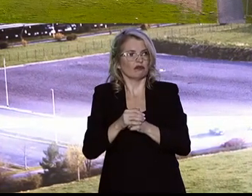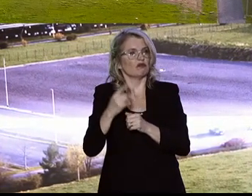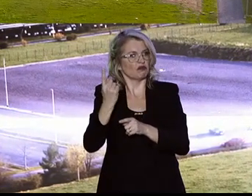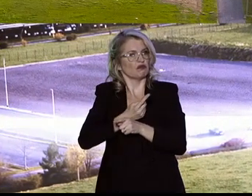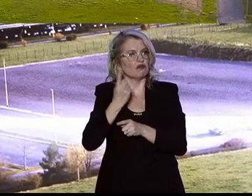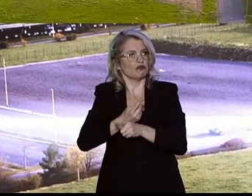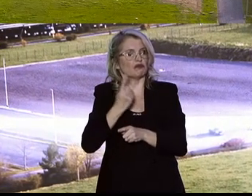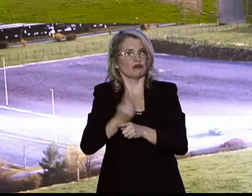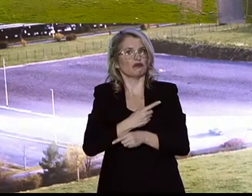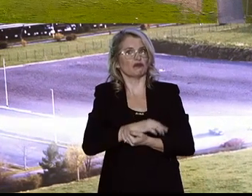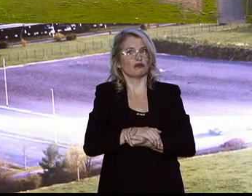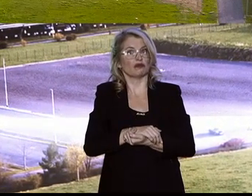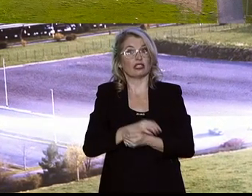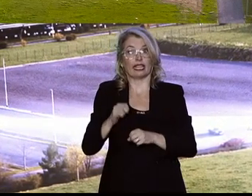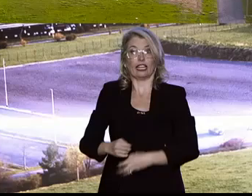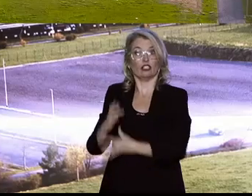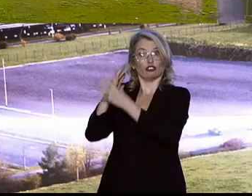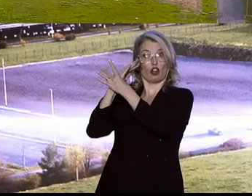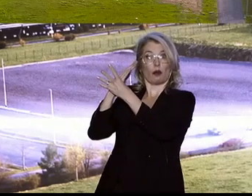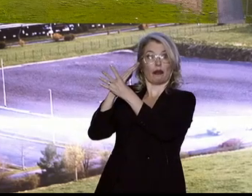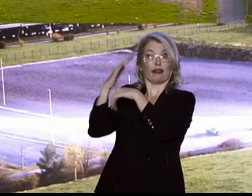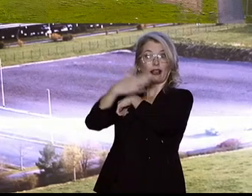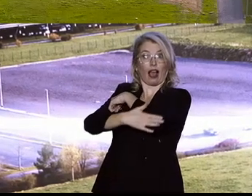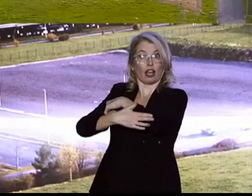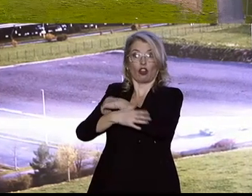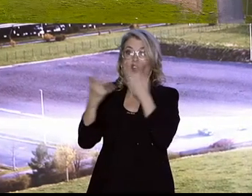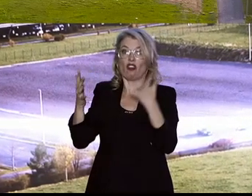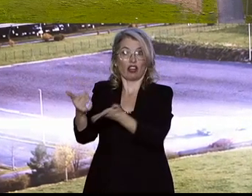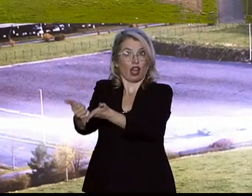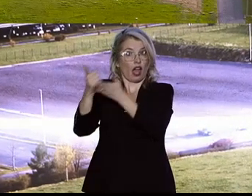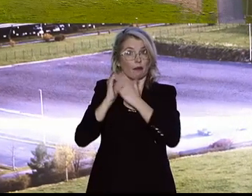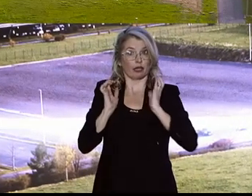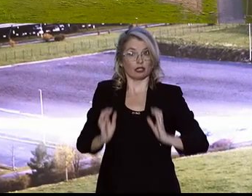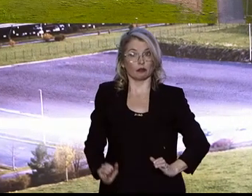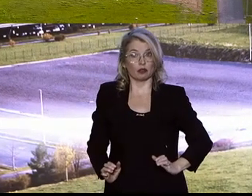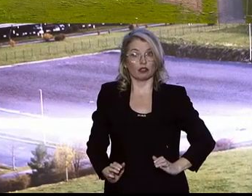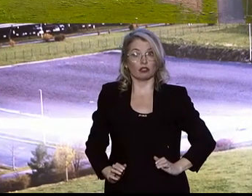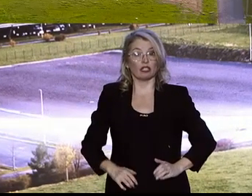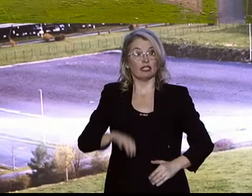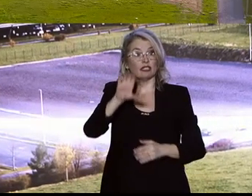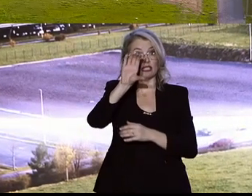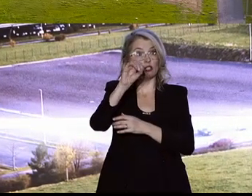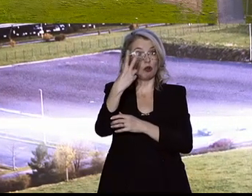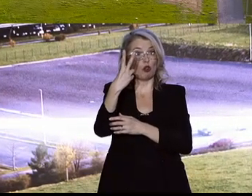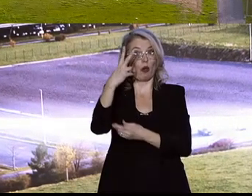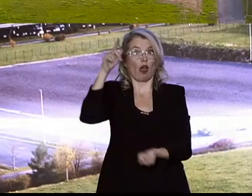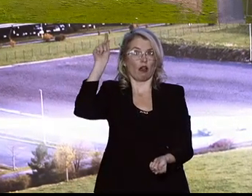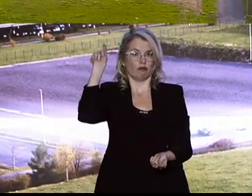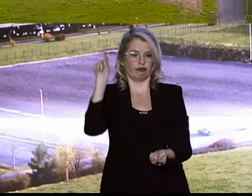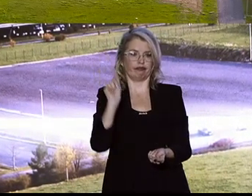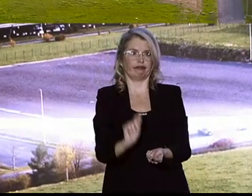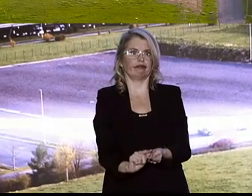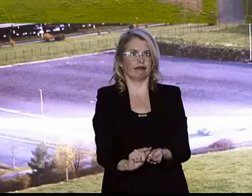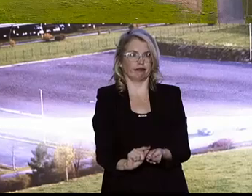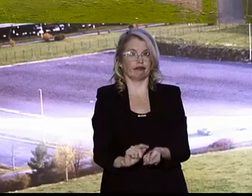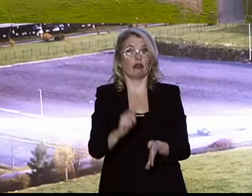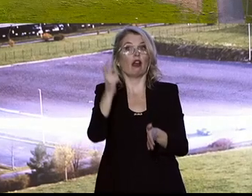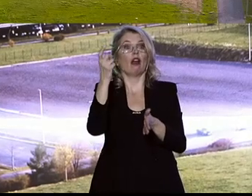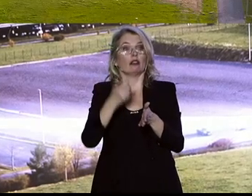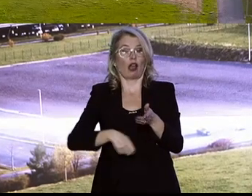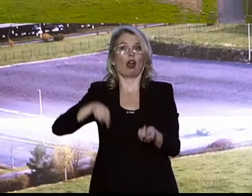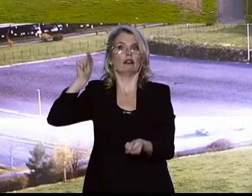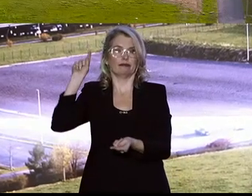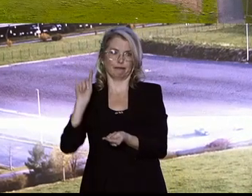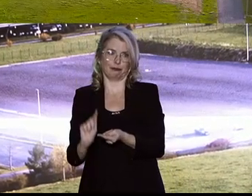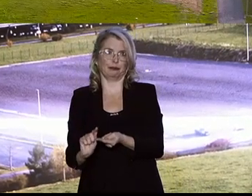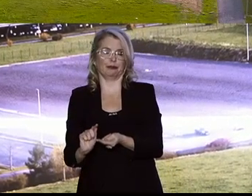basis. In Germany, it's already helping our customers significantly reduce CO2 emissions